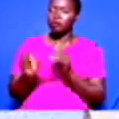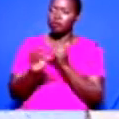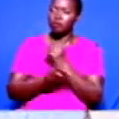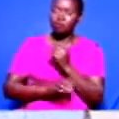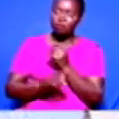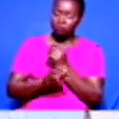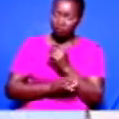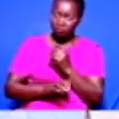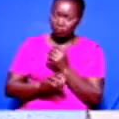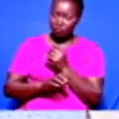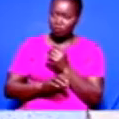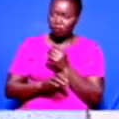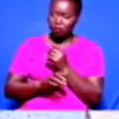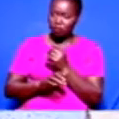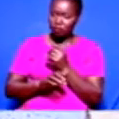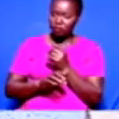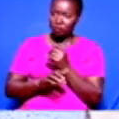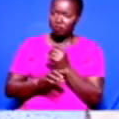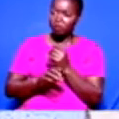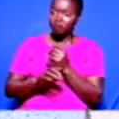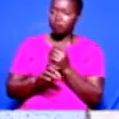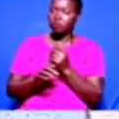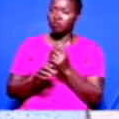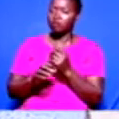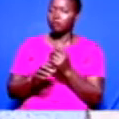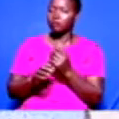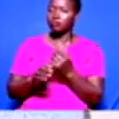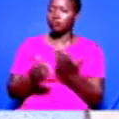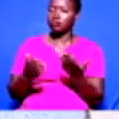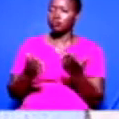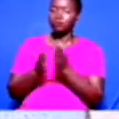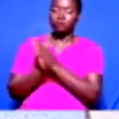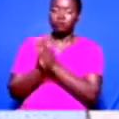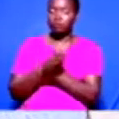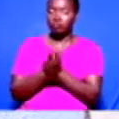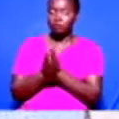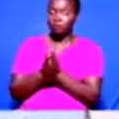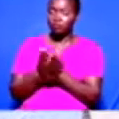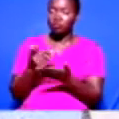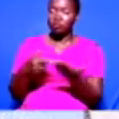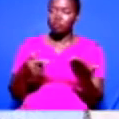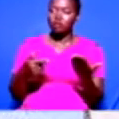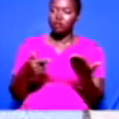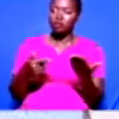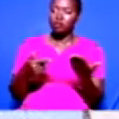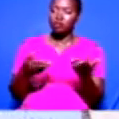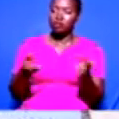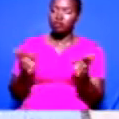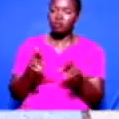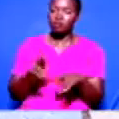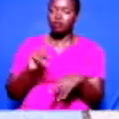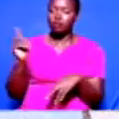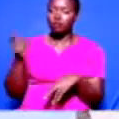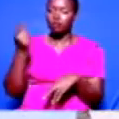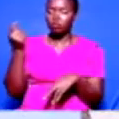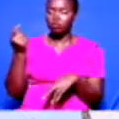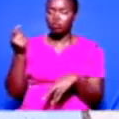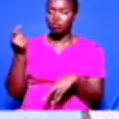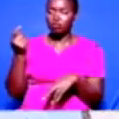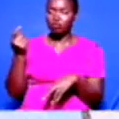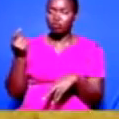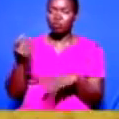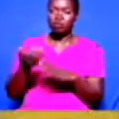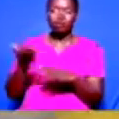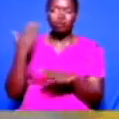a reflection of our country and kind of the story of what has happened in Kenya over the last 10